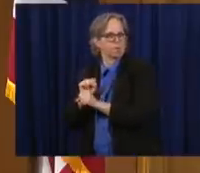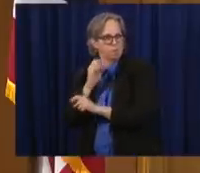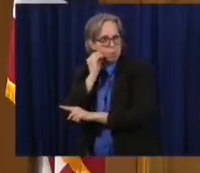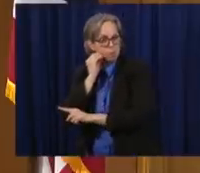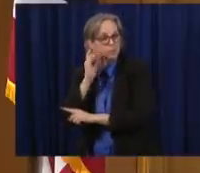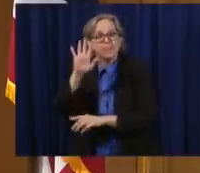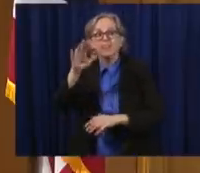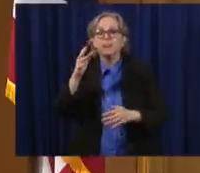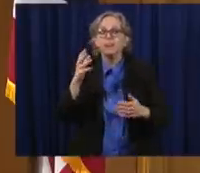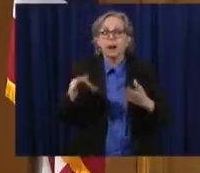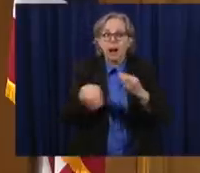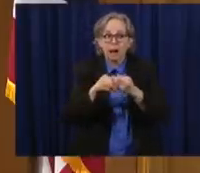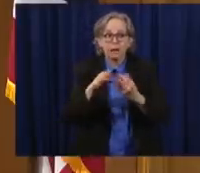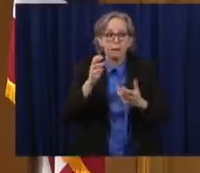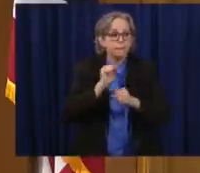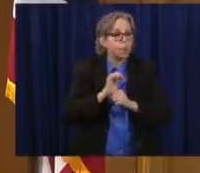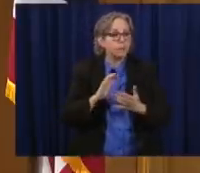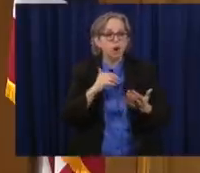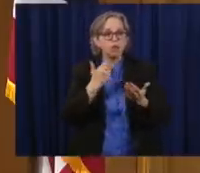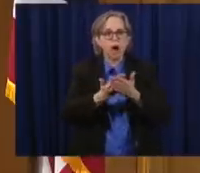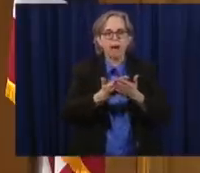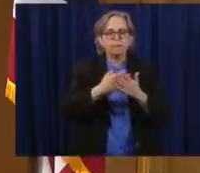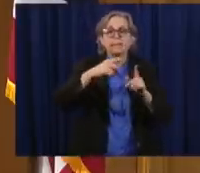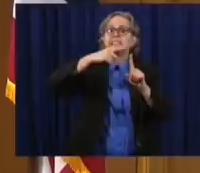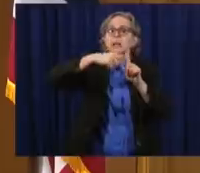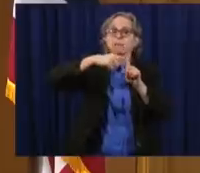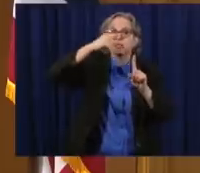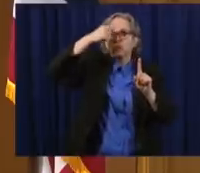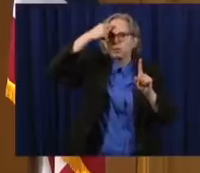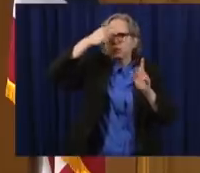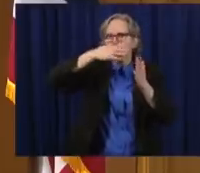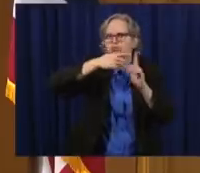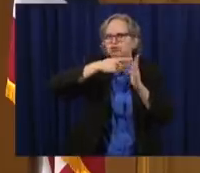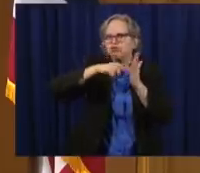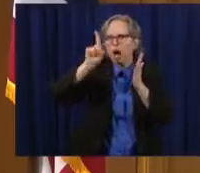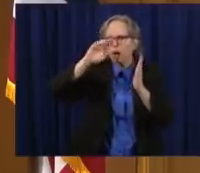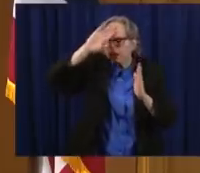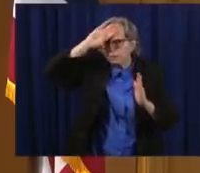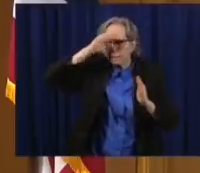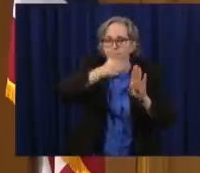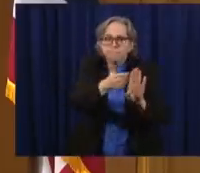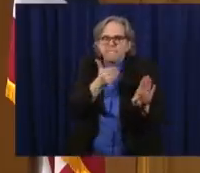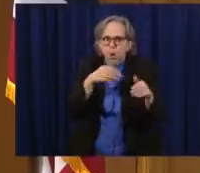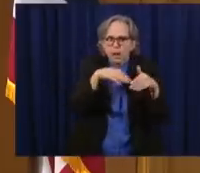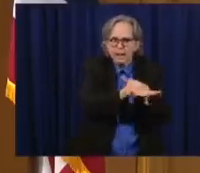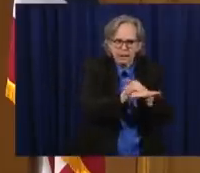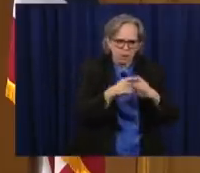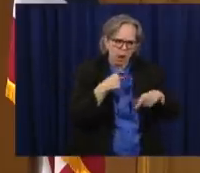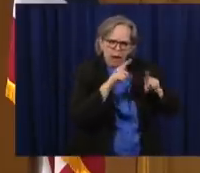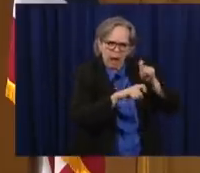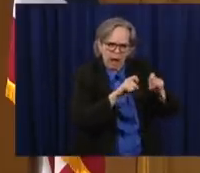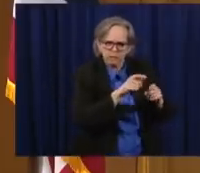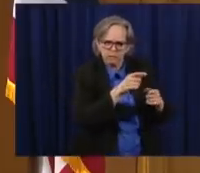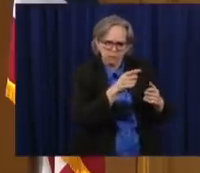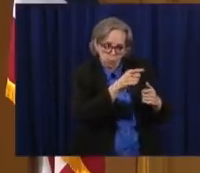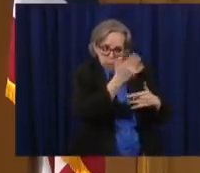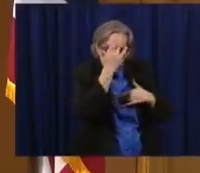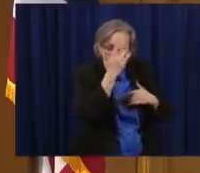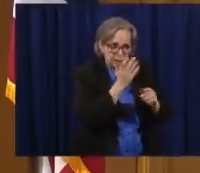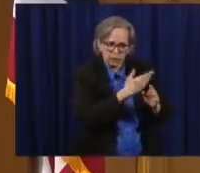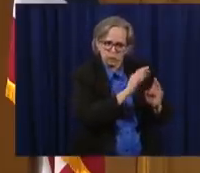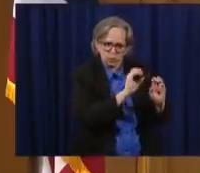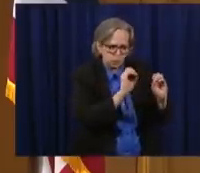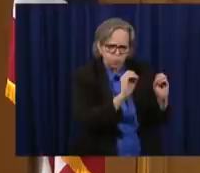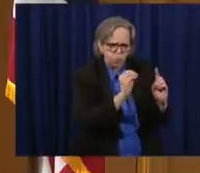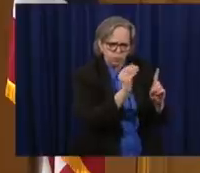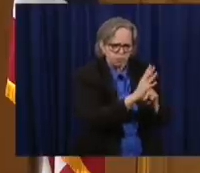in, the temperature of employees, making sure the employee is not in fact sick. And if someone's